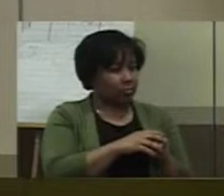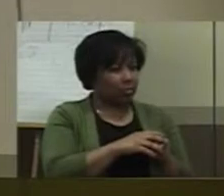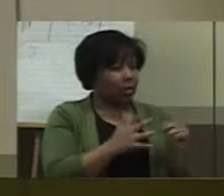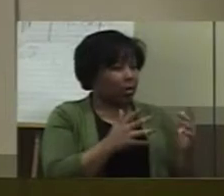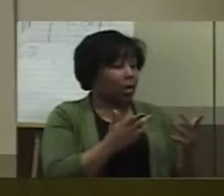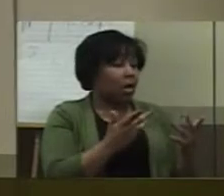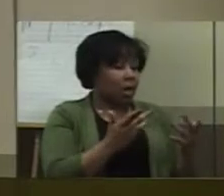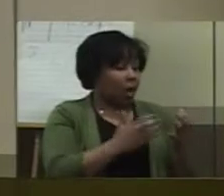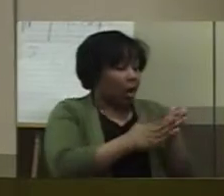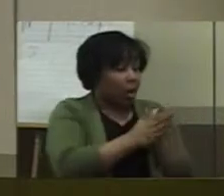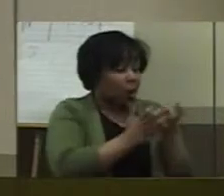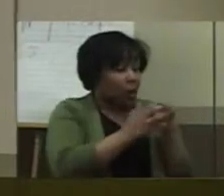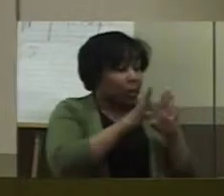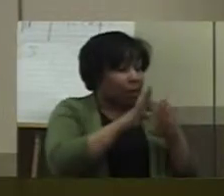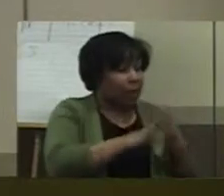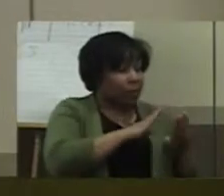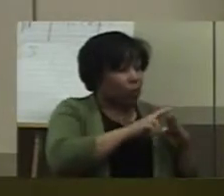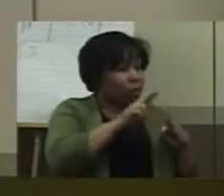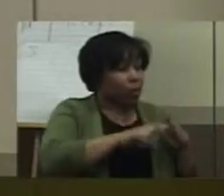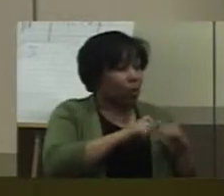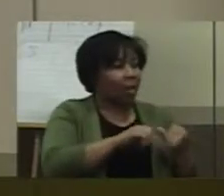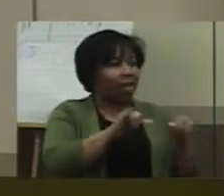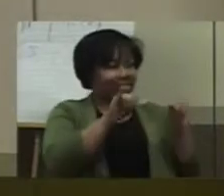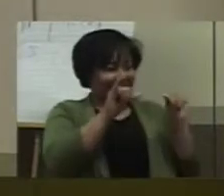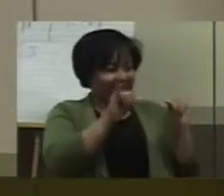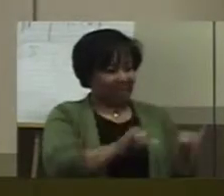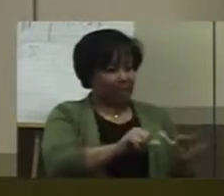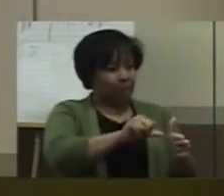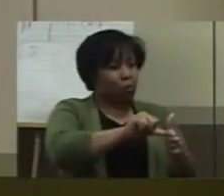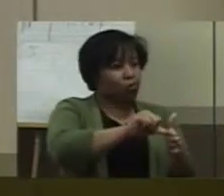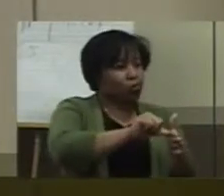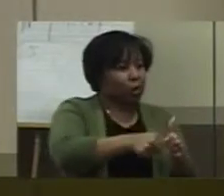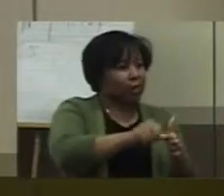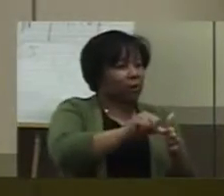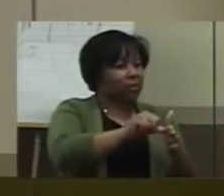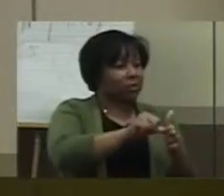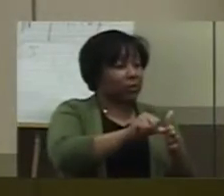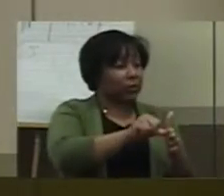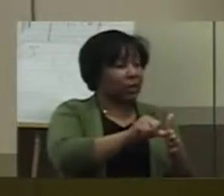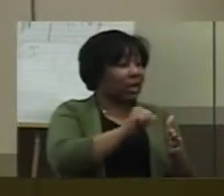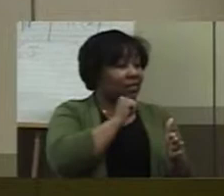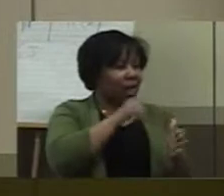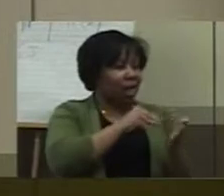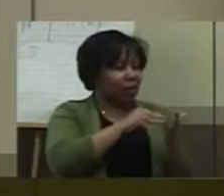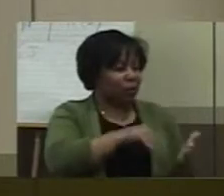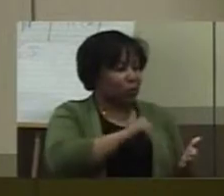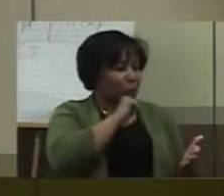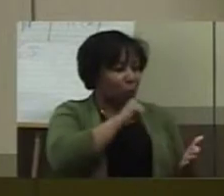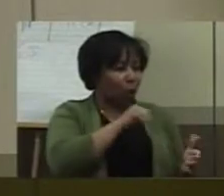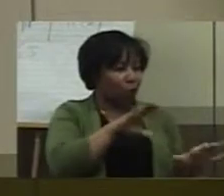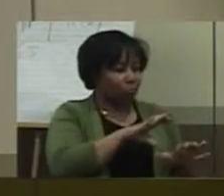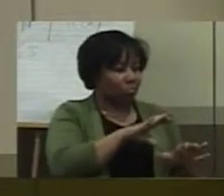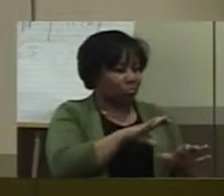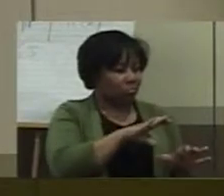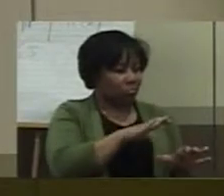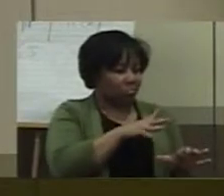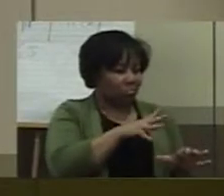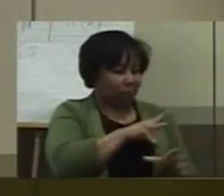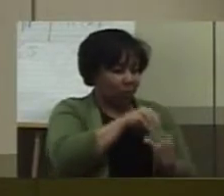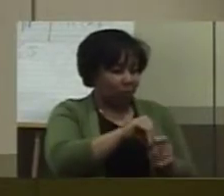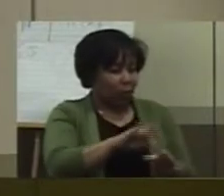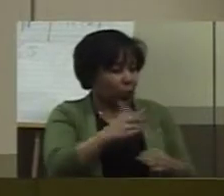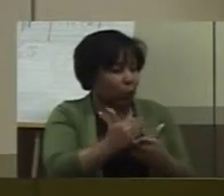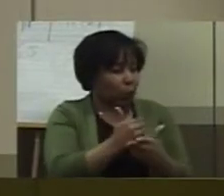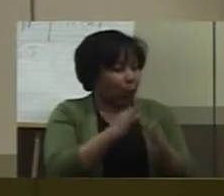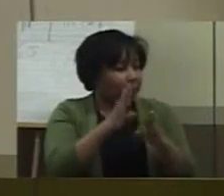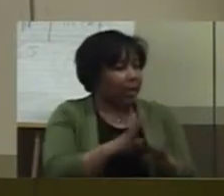a behavior that's going to result in the same reinforcer. Otherwise, the student will not engage in the new behavior.